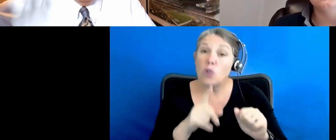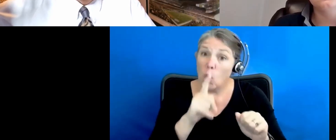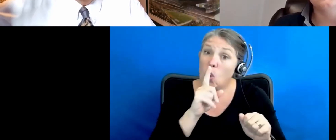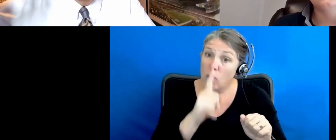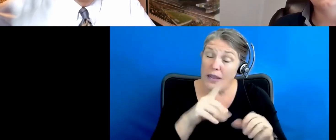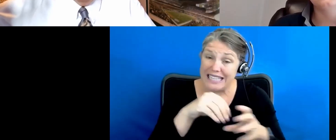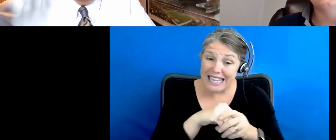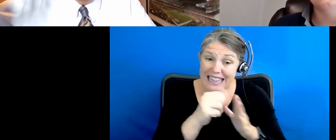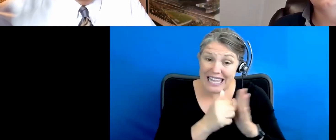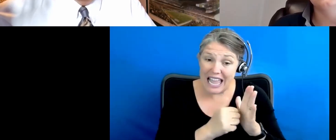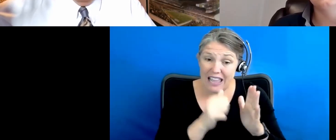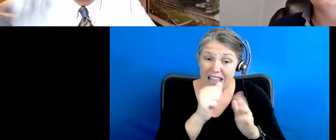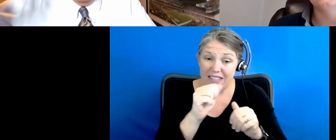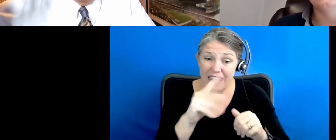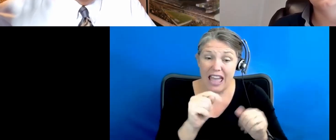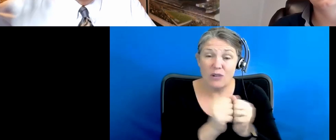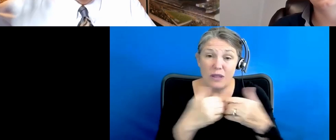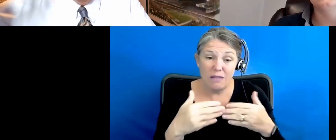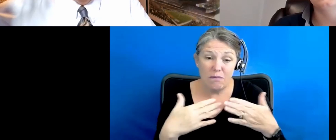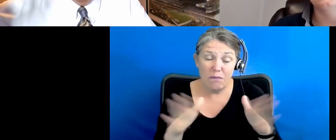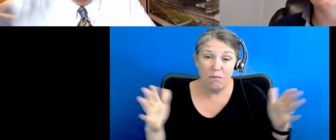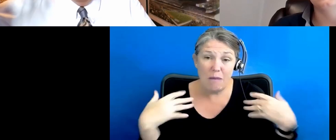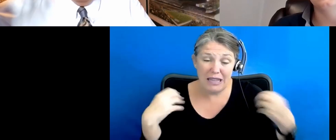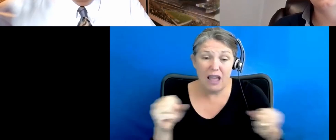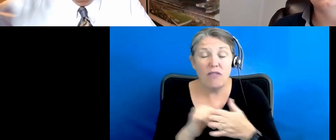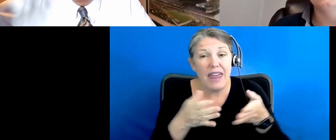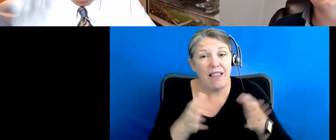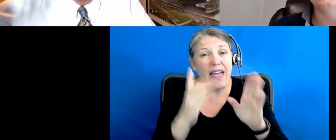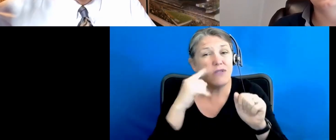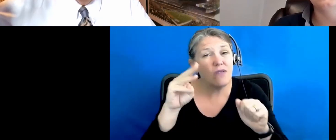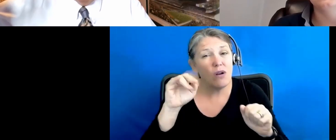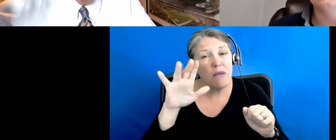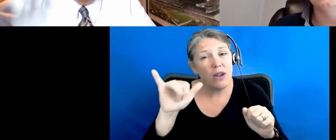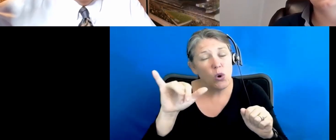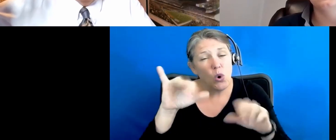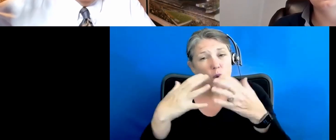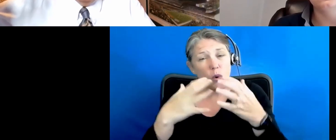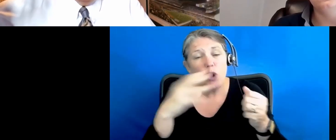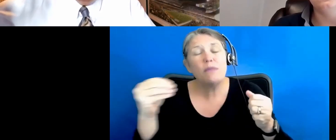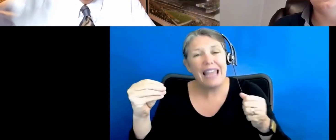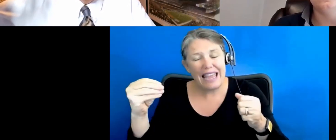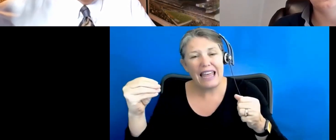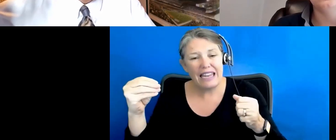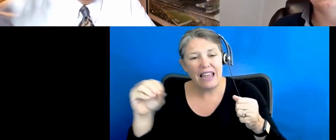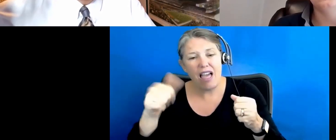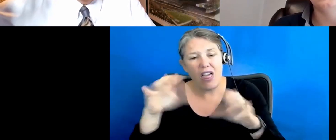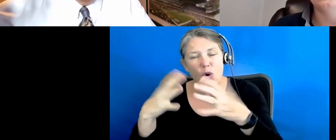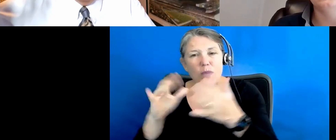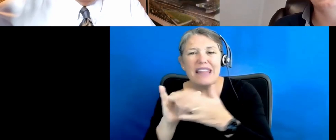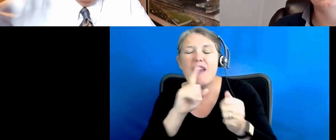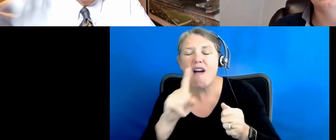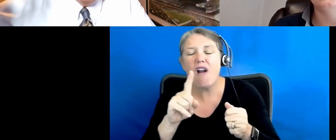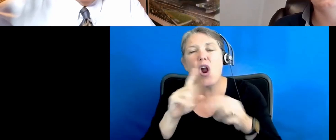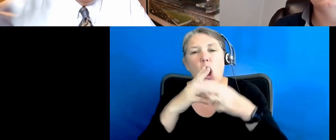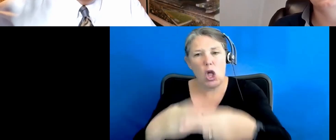that allows certain minority groups and certain population groups to be designated as medically